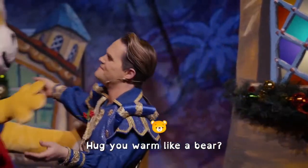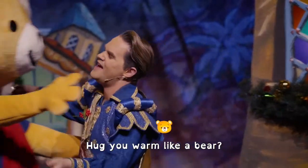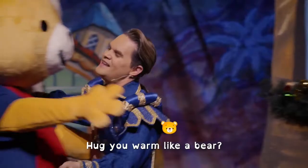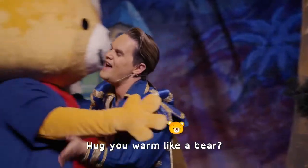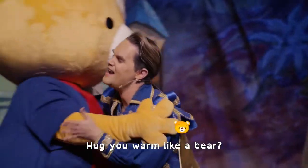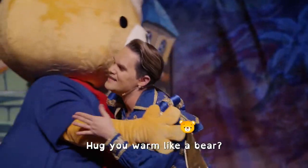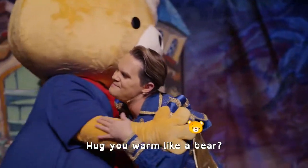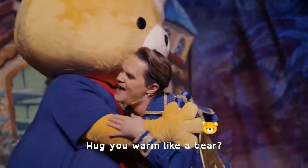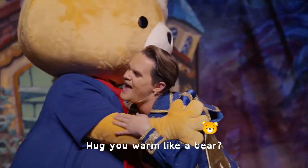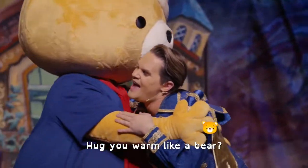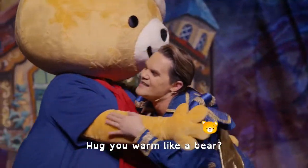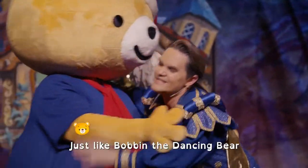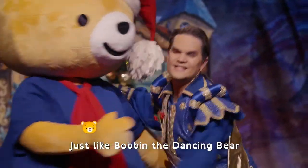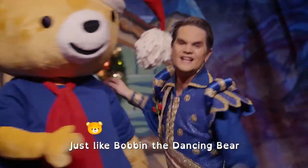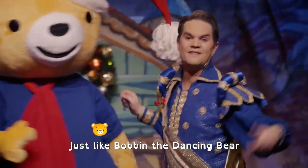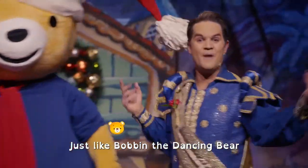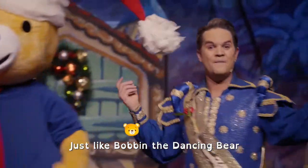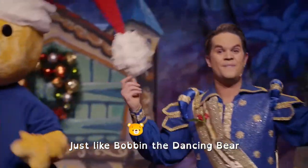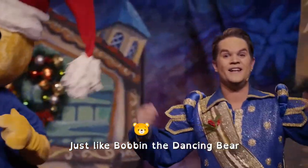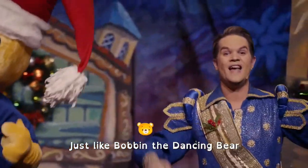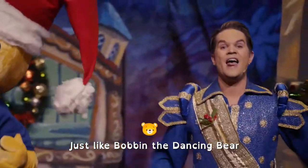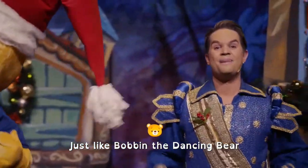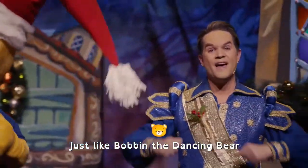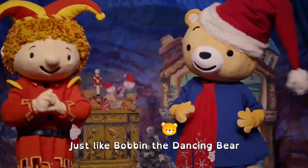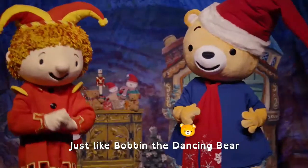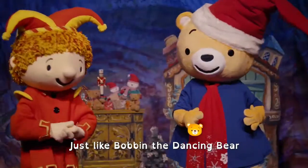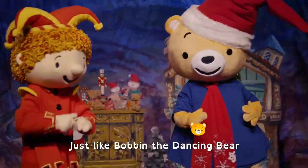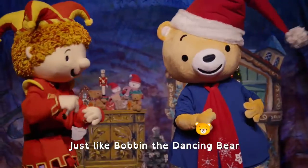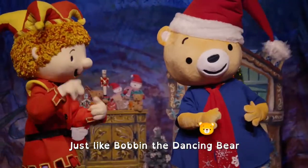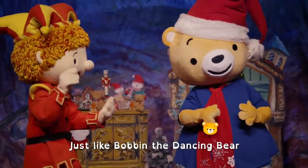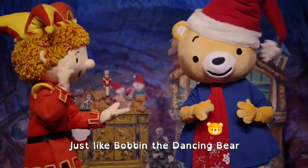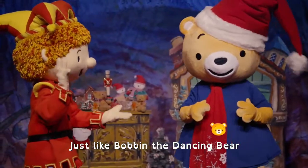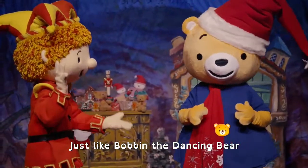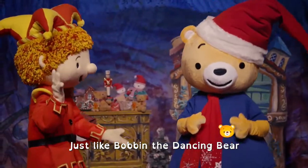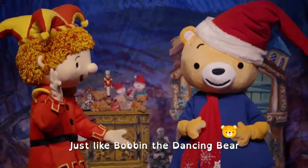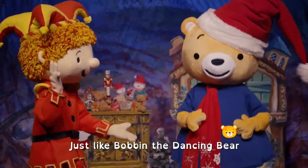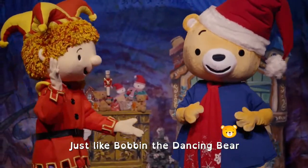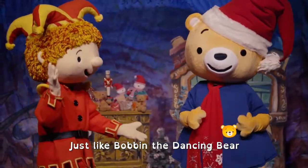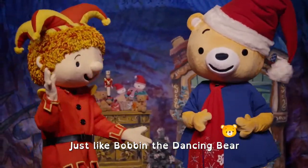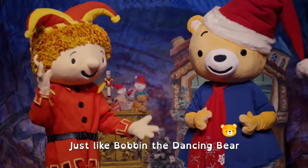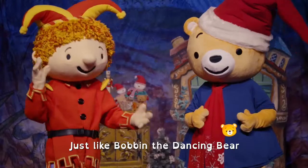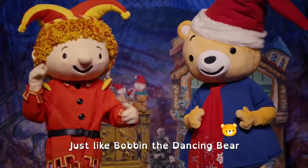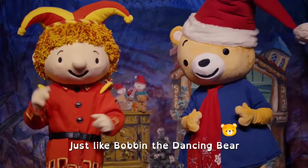you warm like a bear, just like Bobbin the Dancing